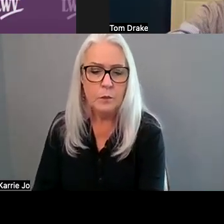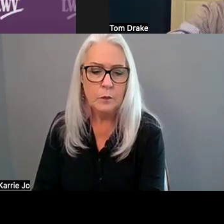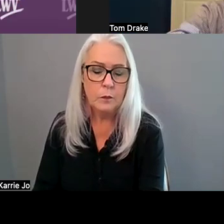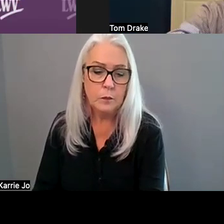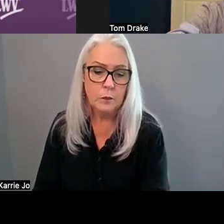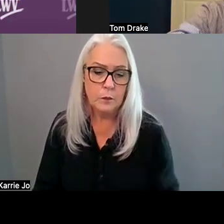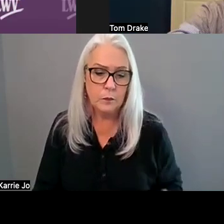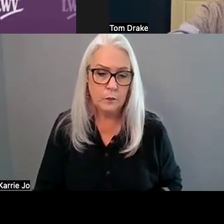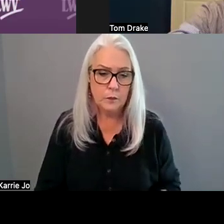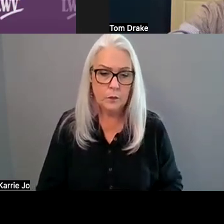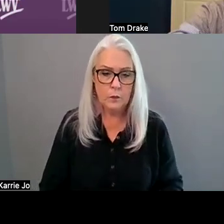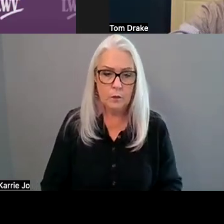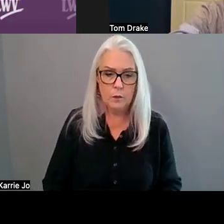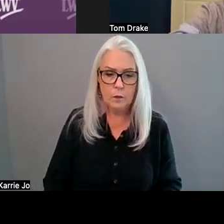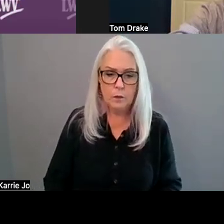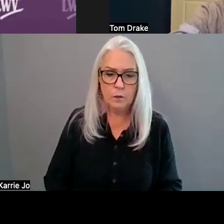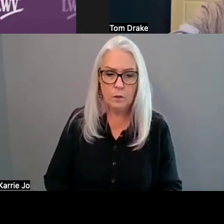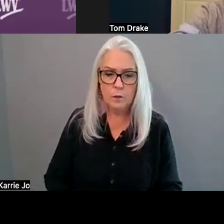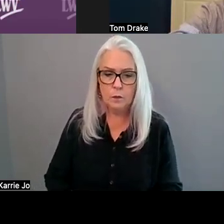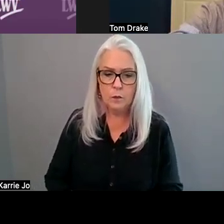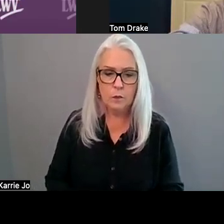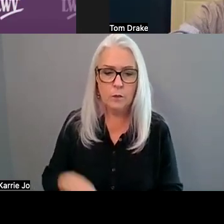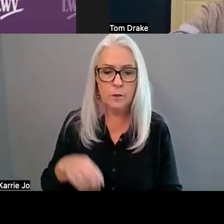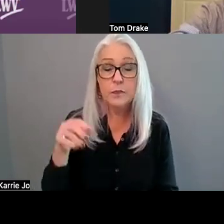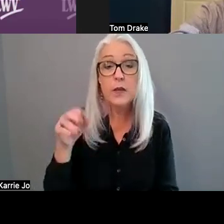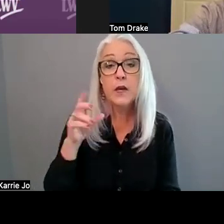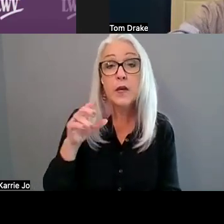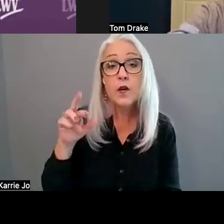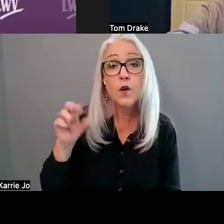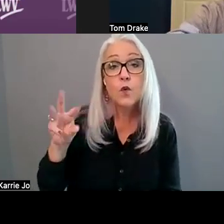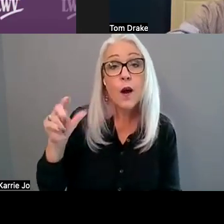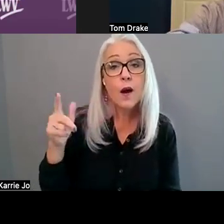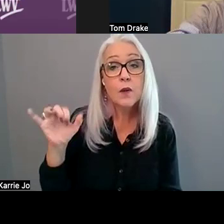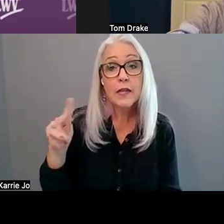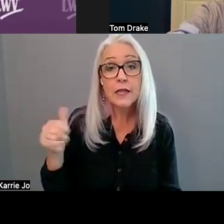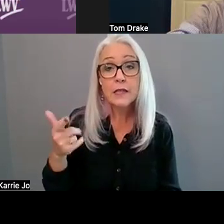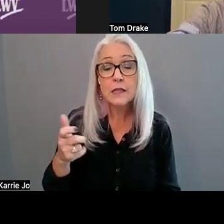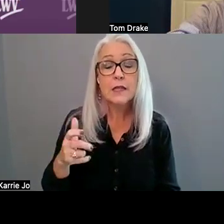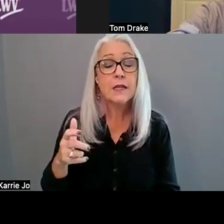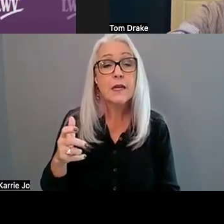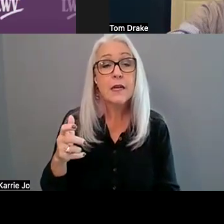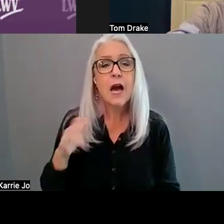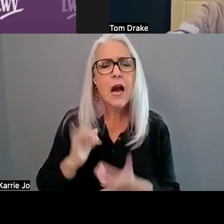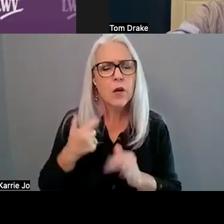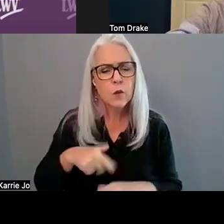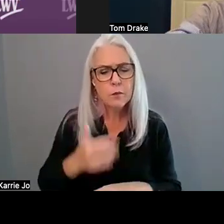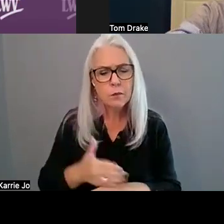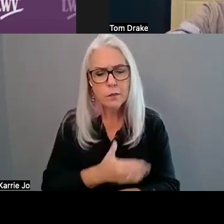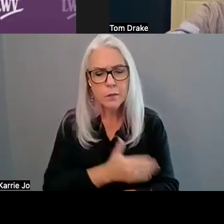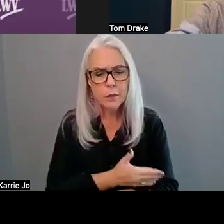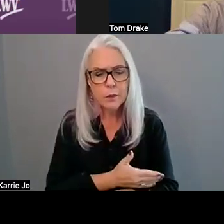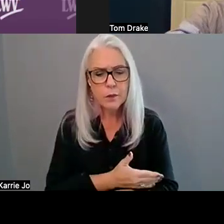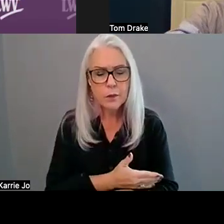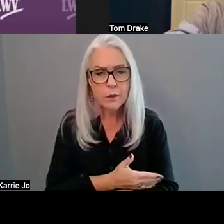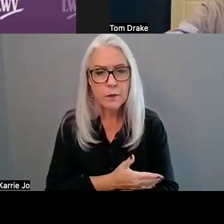ignored by the village for more than 15 years. What will you do to restore this area to public use and enjoyment?